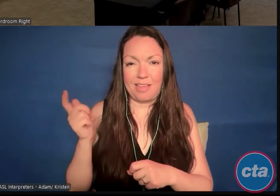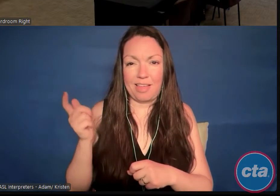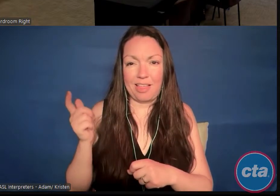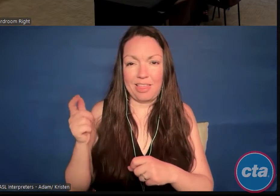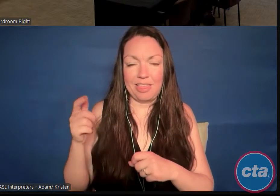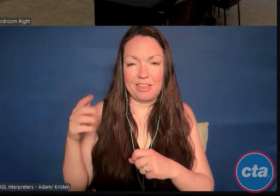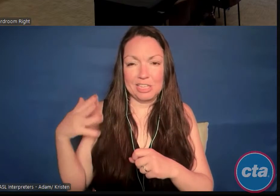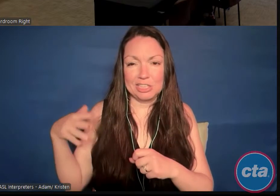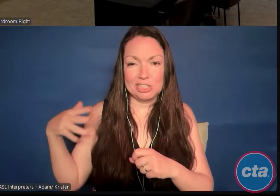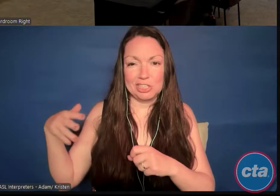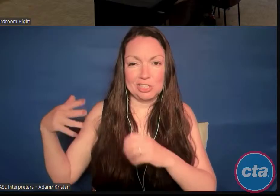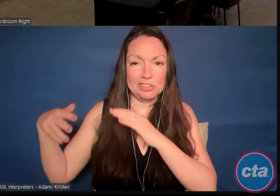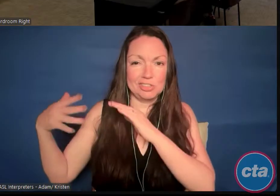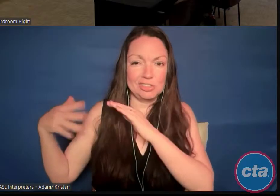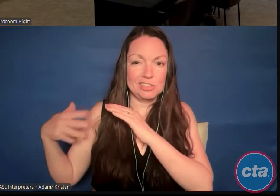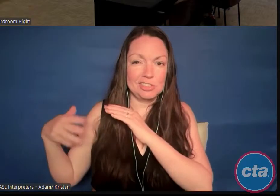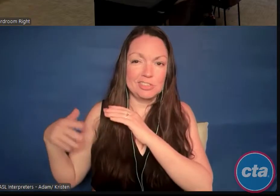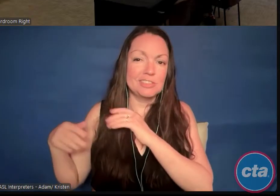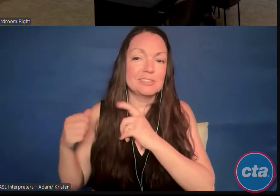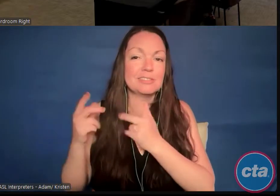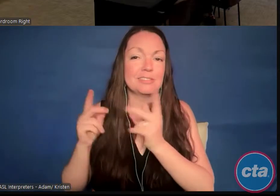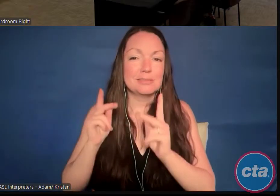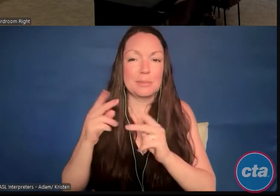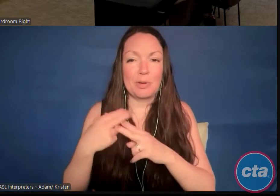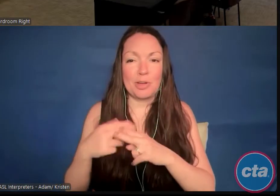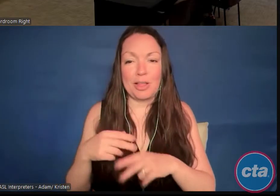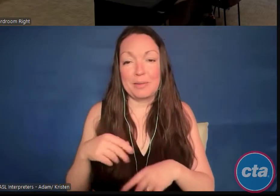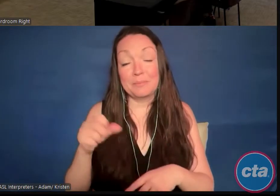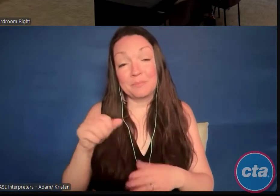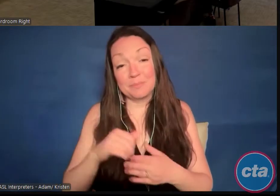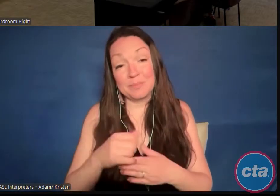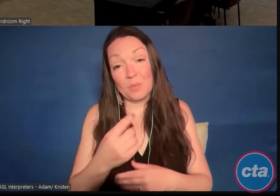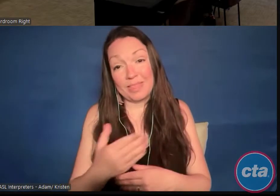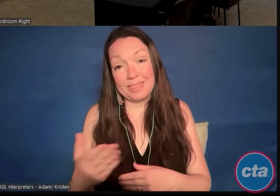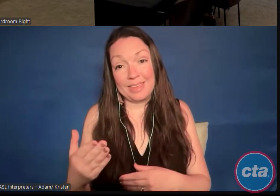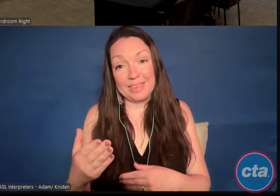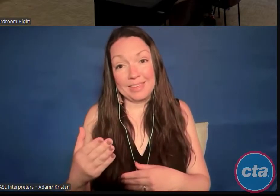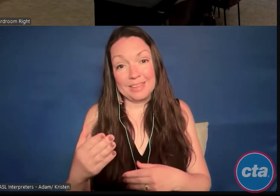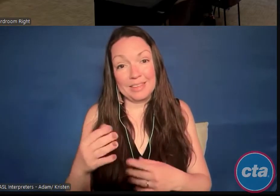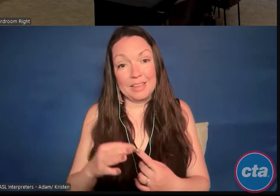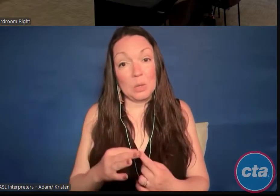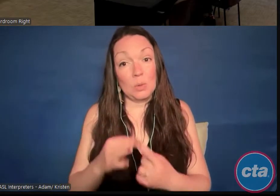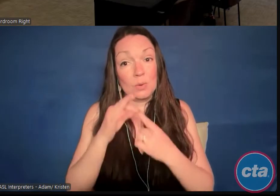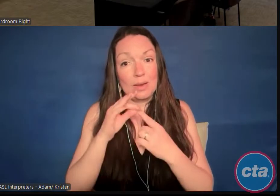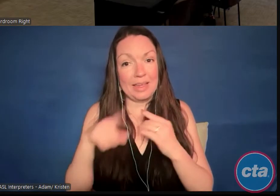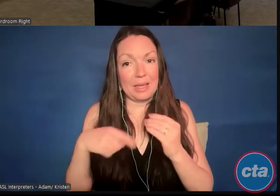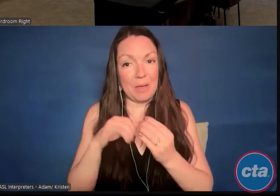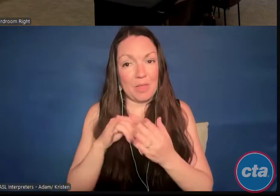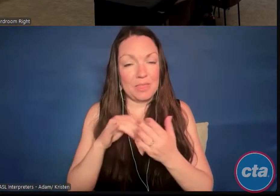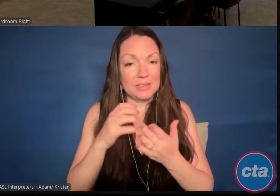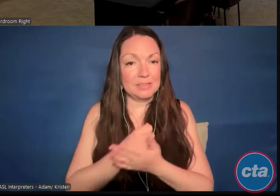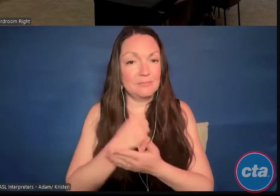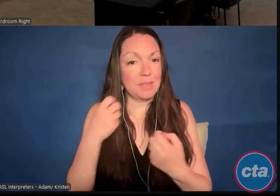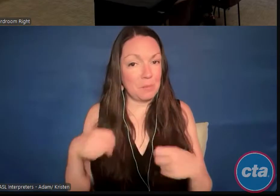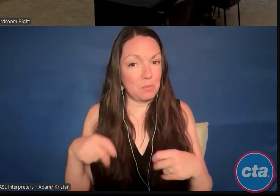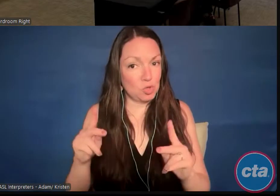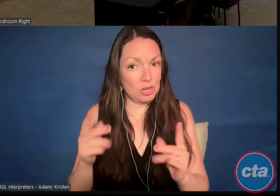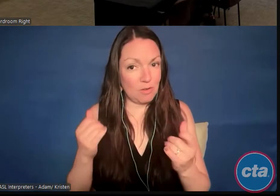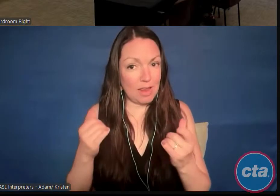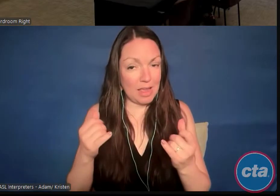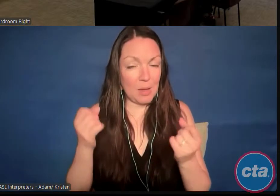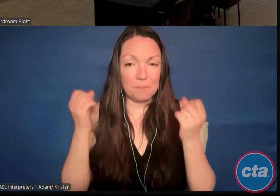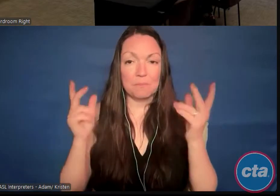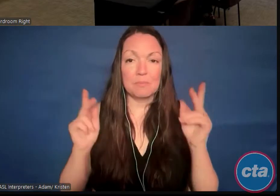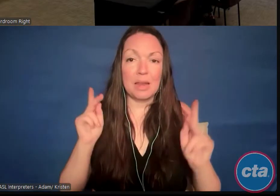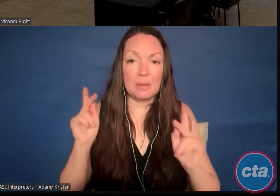I like to call it. yeah, no, that is one of those things that is exceptionally unique about this opportunity. Lots of